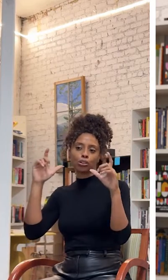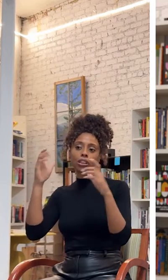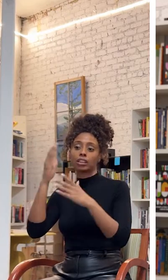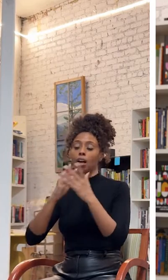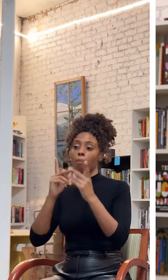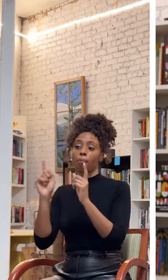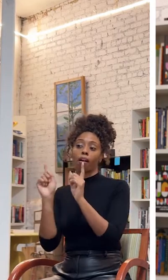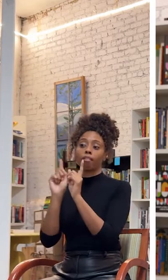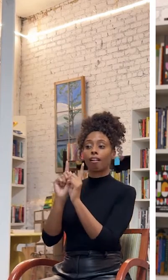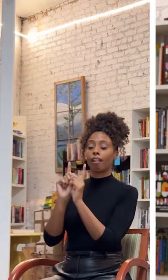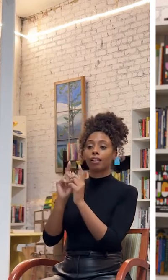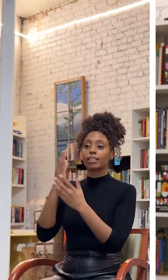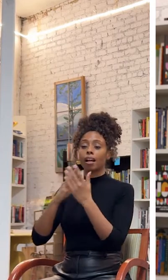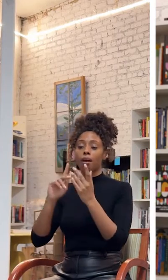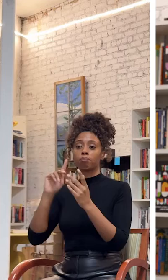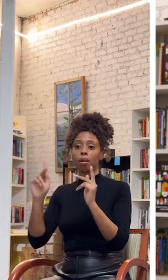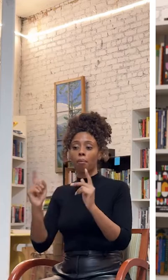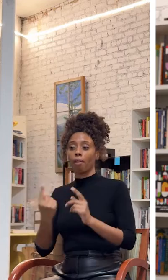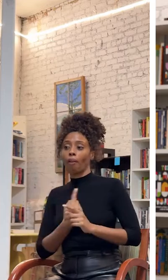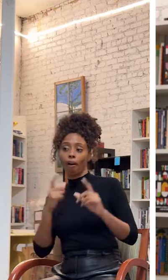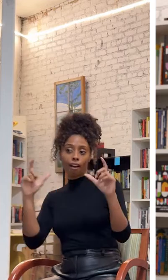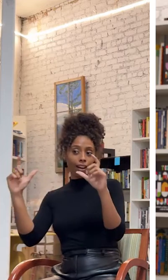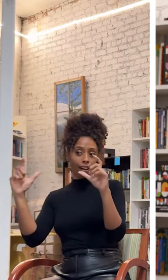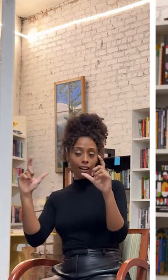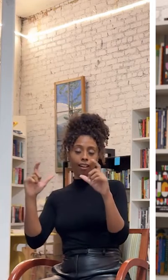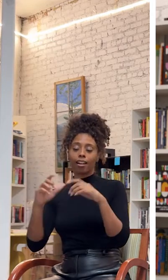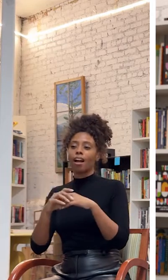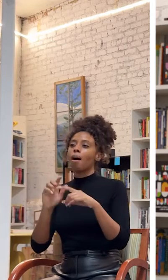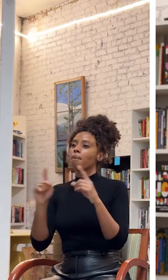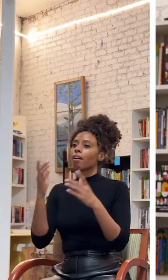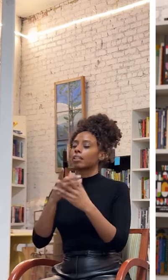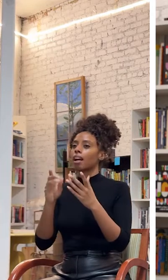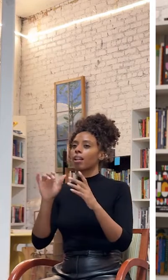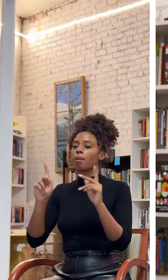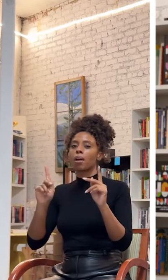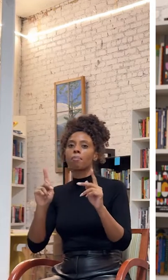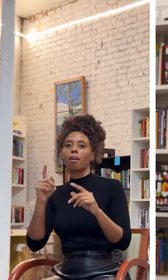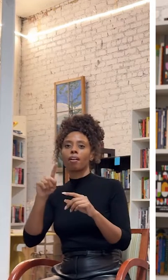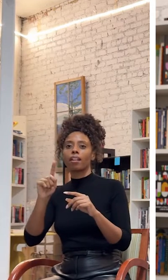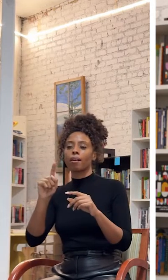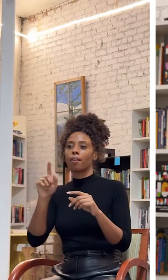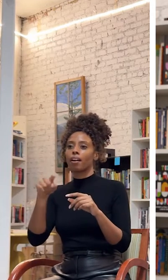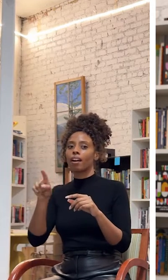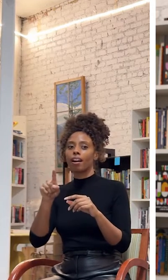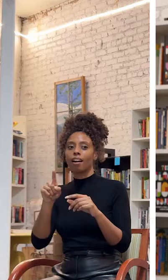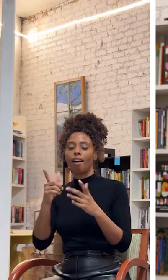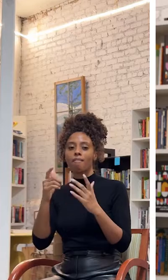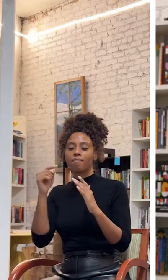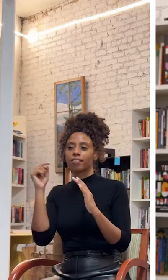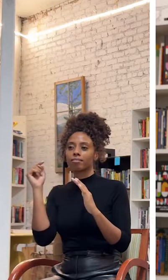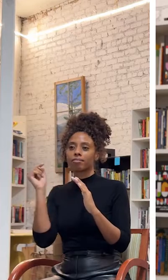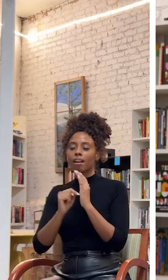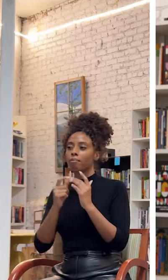them together, some people did them alone, but it was something that people were definitely like really, really